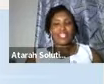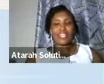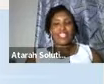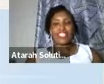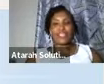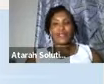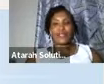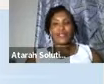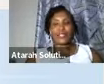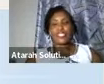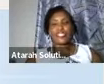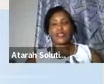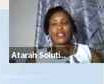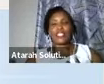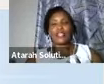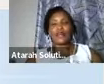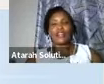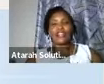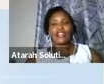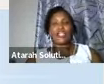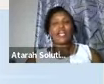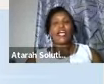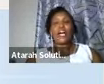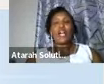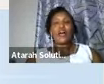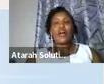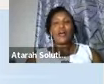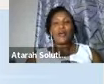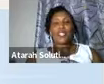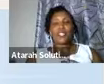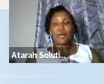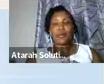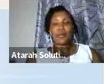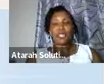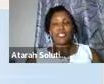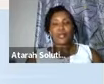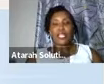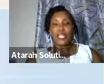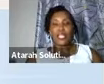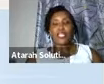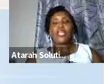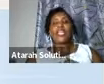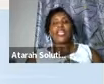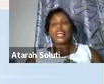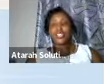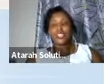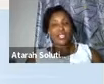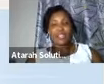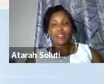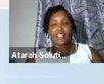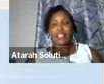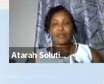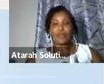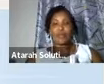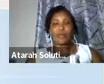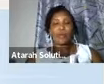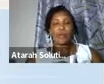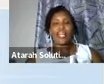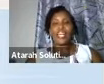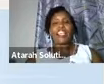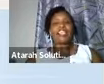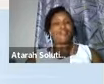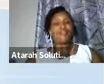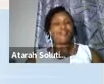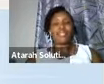so Fina Gardens Resort is located on Naivasha along Moi South Lake. They actually have a very nice swimming